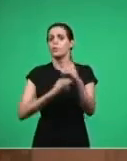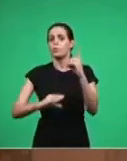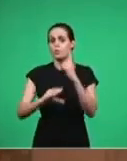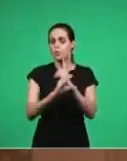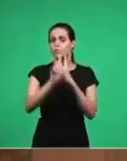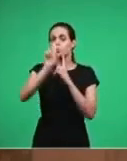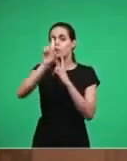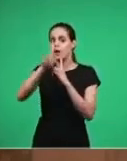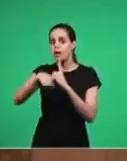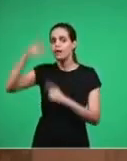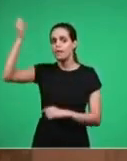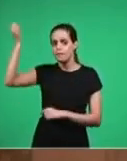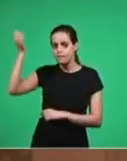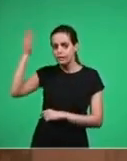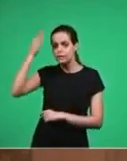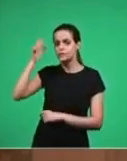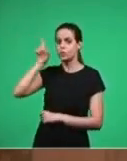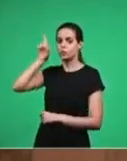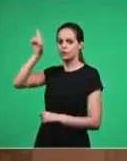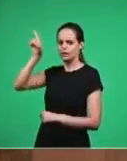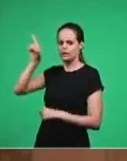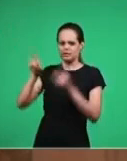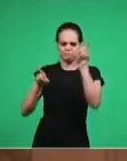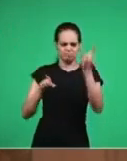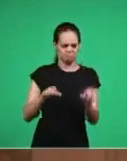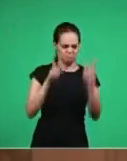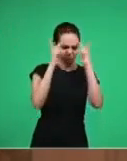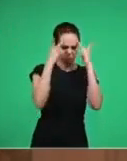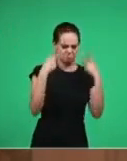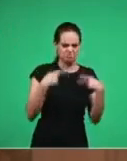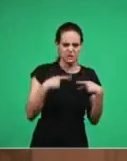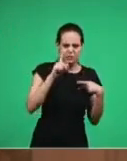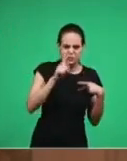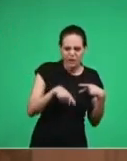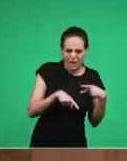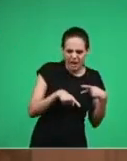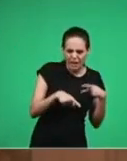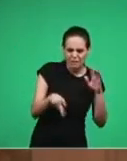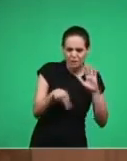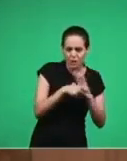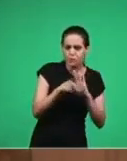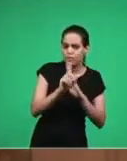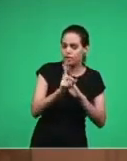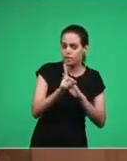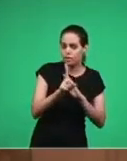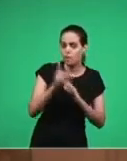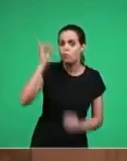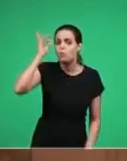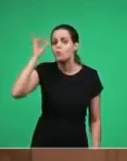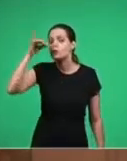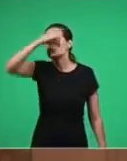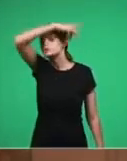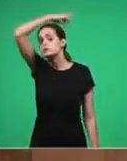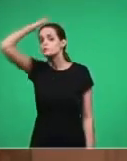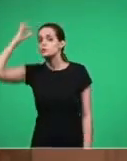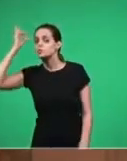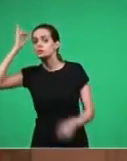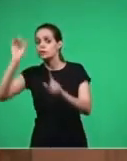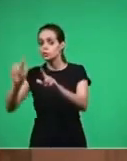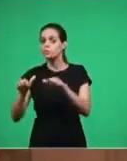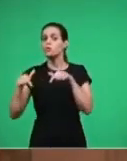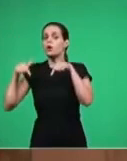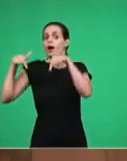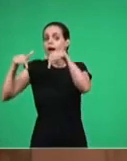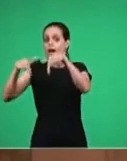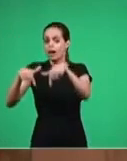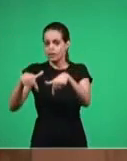The pulpit is a place for revelation, not a place where man comes up and speaks freely. It's a place where the Lord is going to speaking through